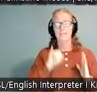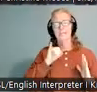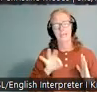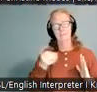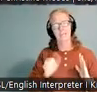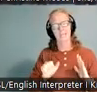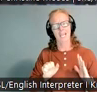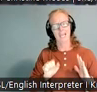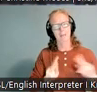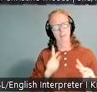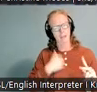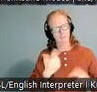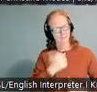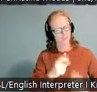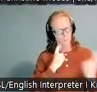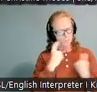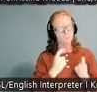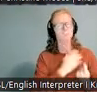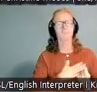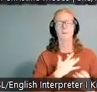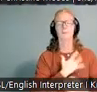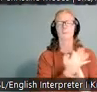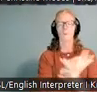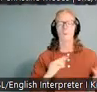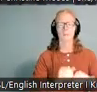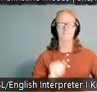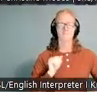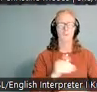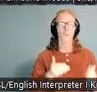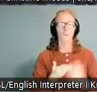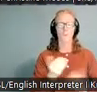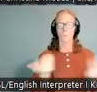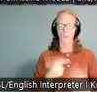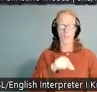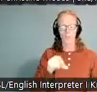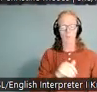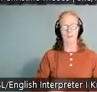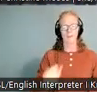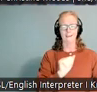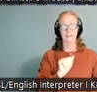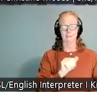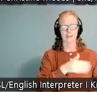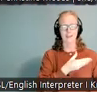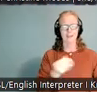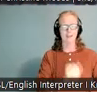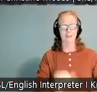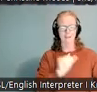have questions, please feel free to submit them through the Q&A. We hope to